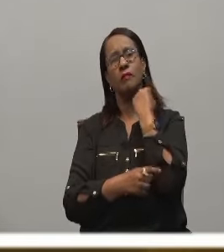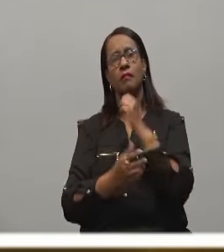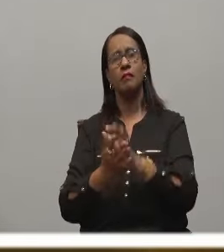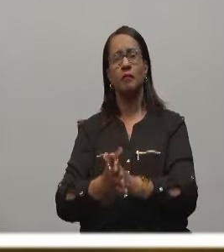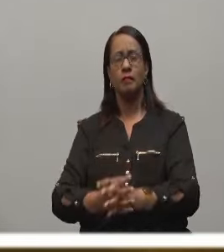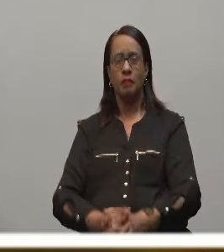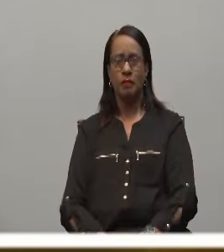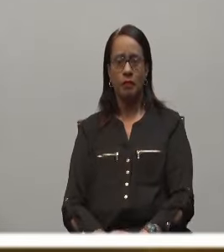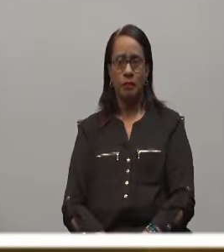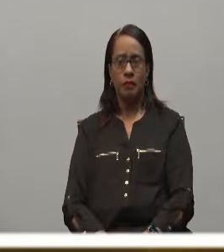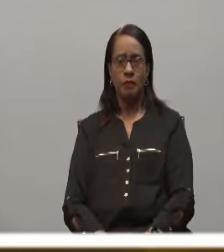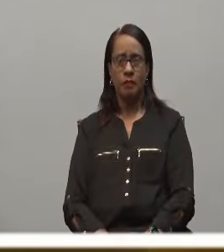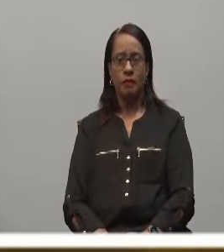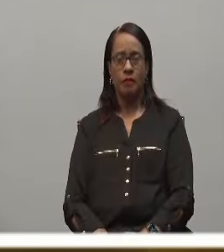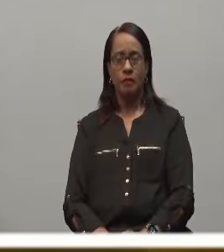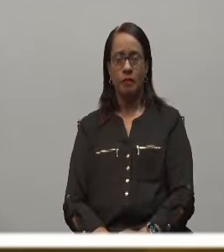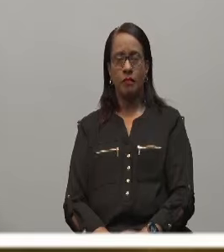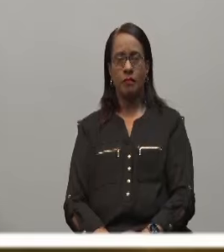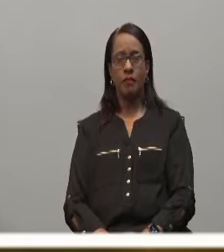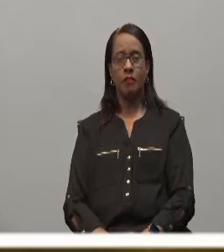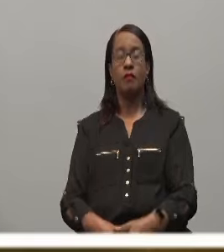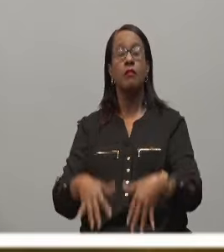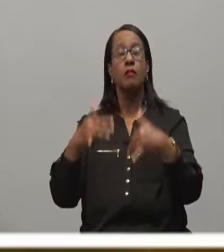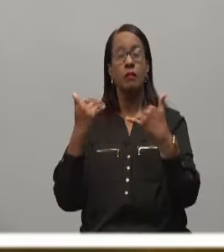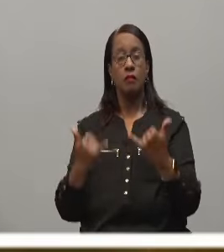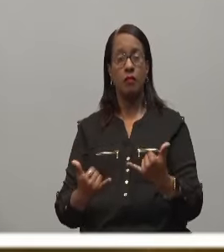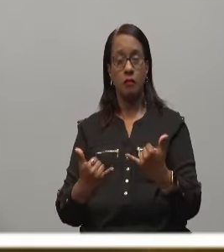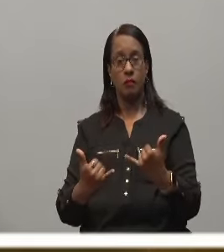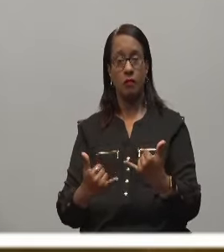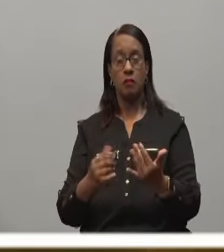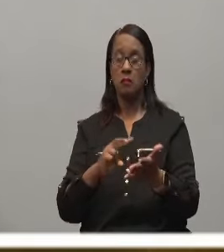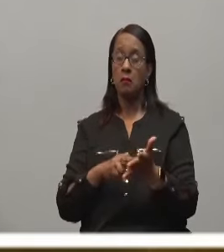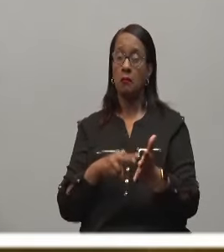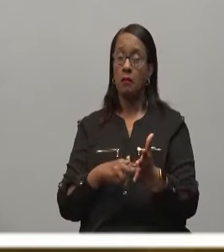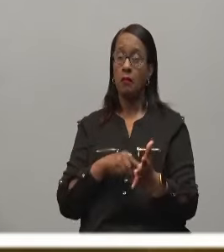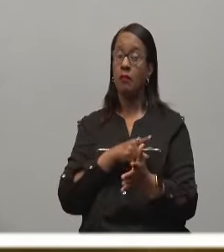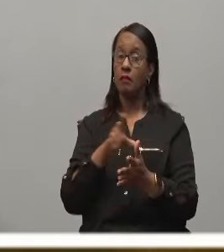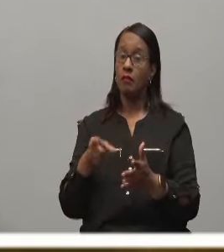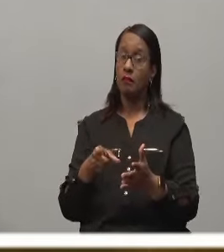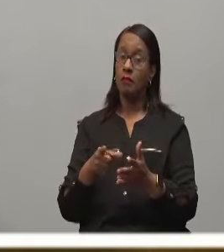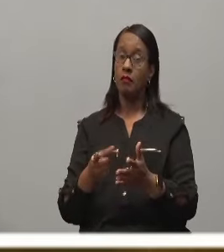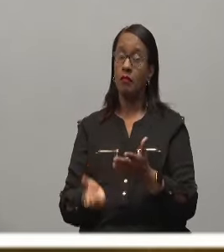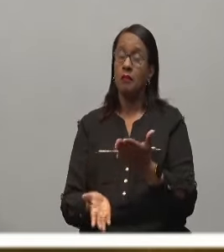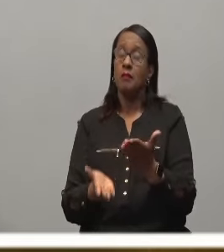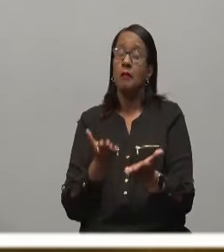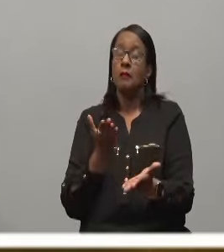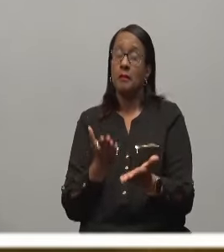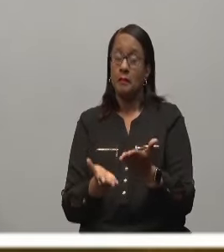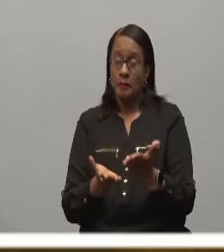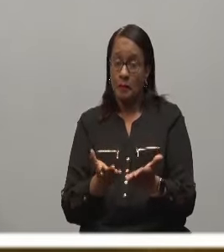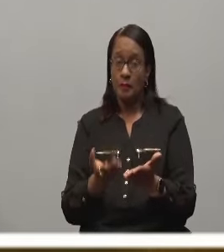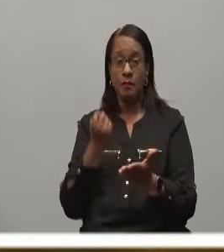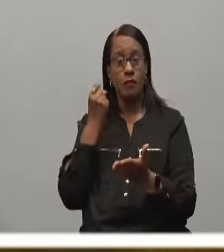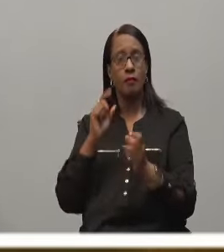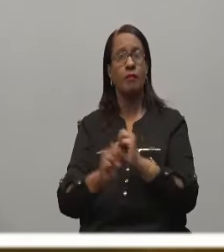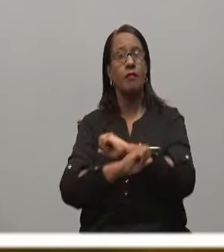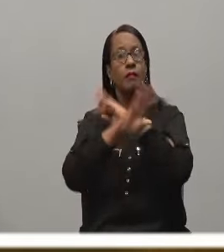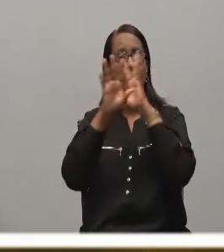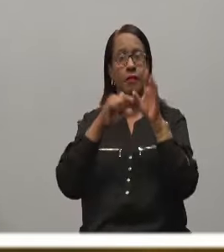Correct? By now, you already know that you are being tempted, correct? You